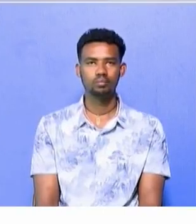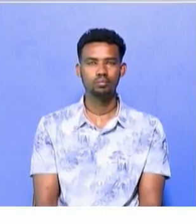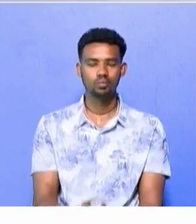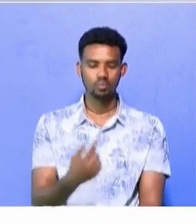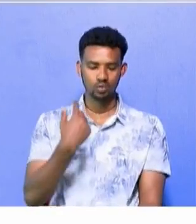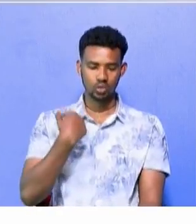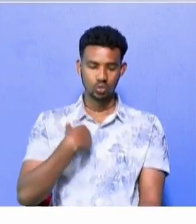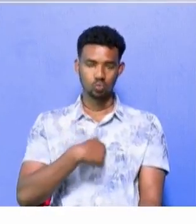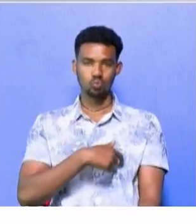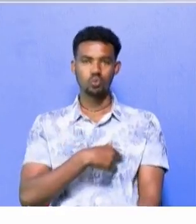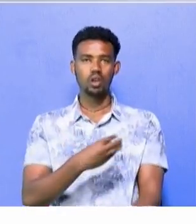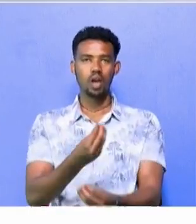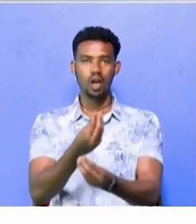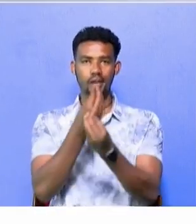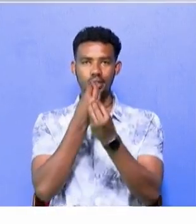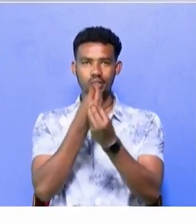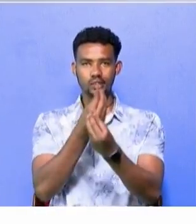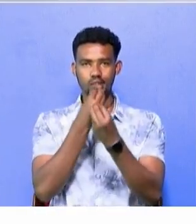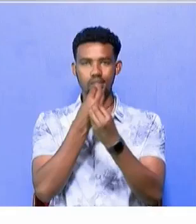eating.